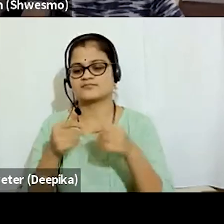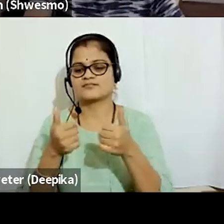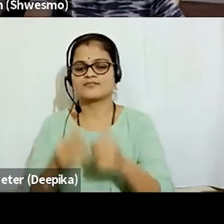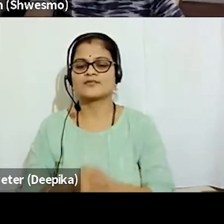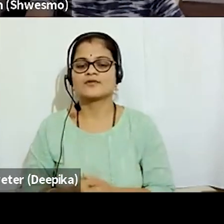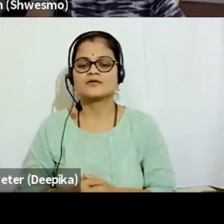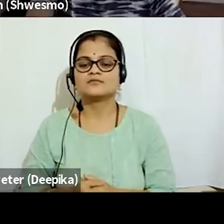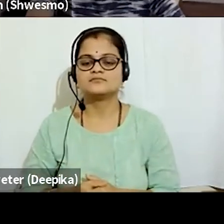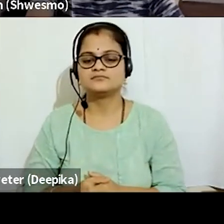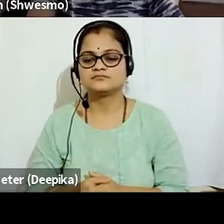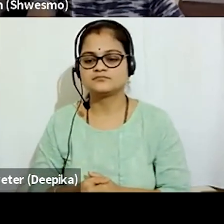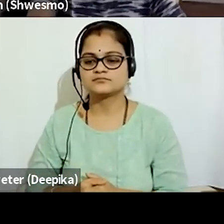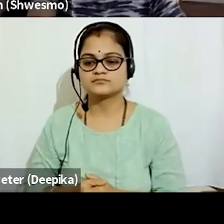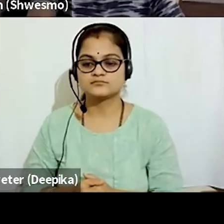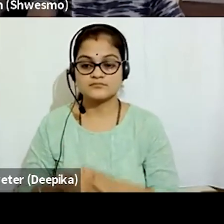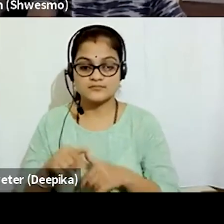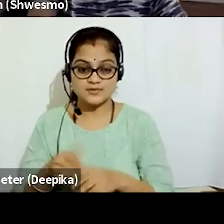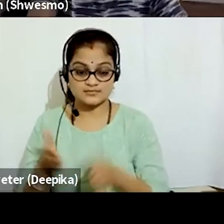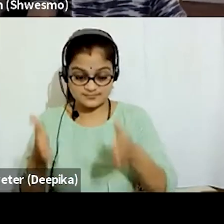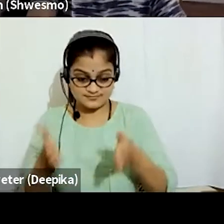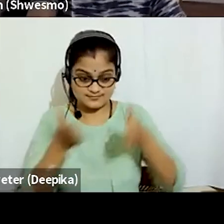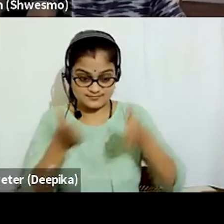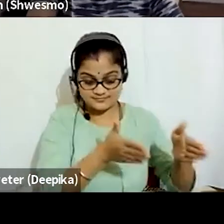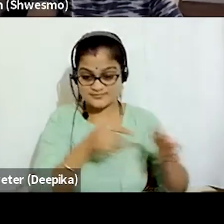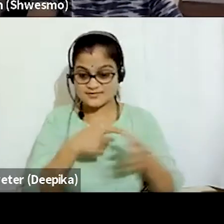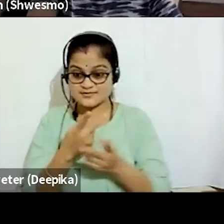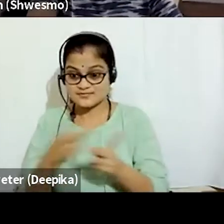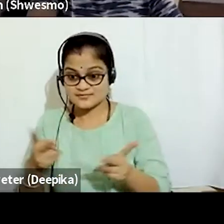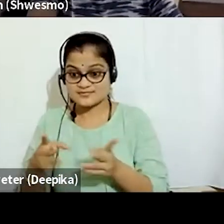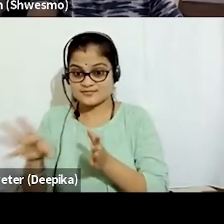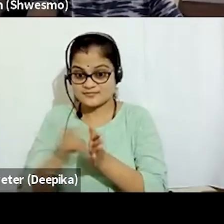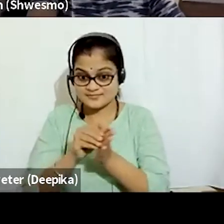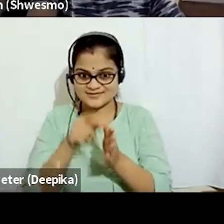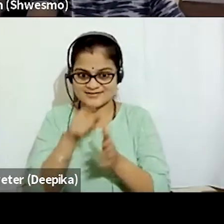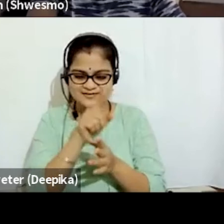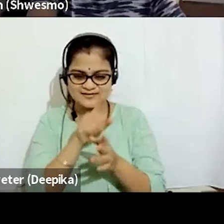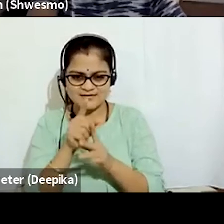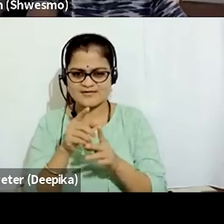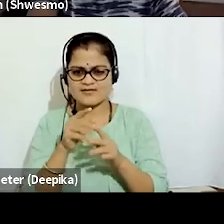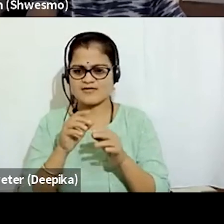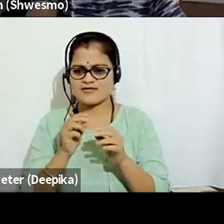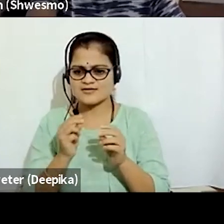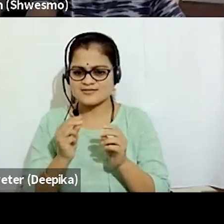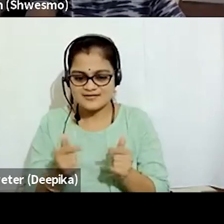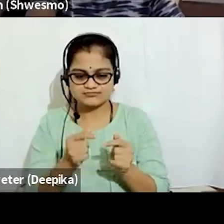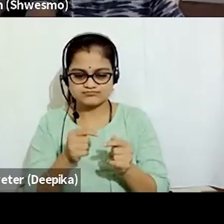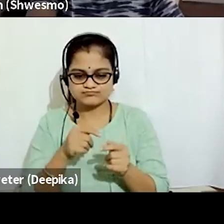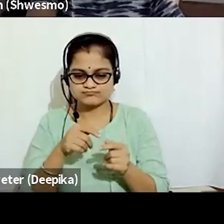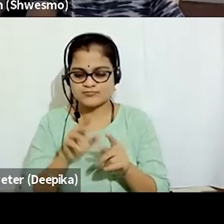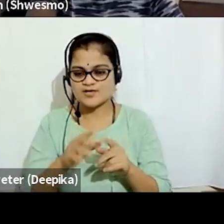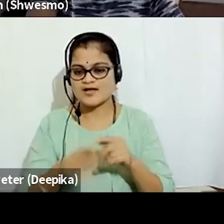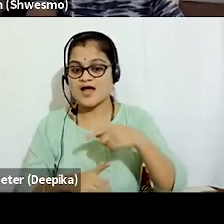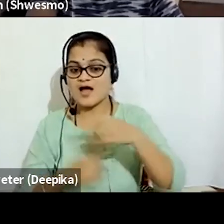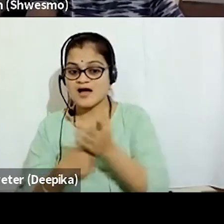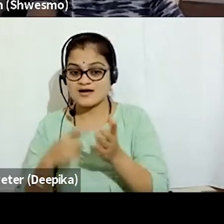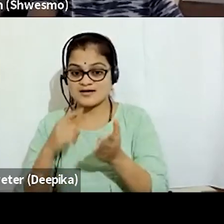Yeah. So I think apart from the sound of the paddle of the boat, like which makes the main rhythm for the track, the sound